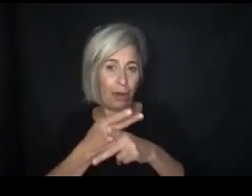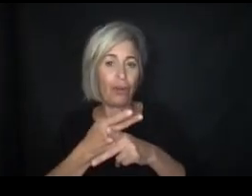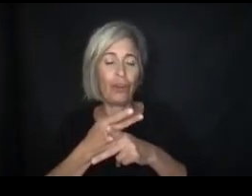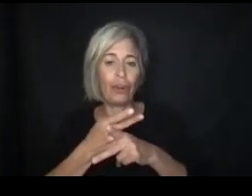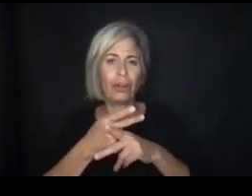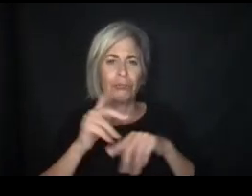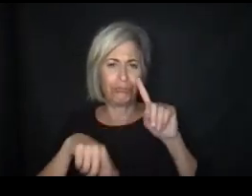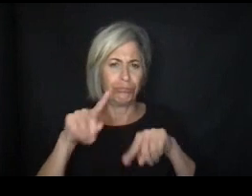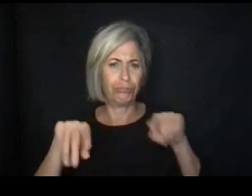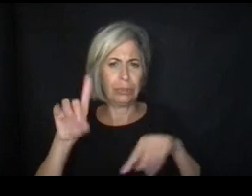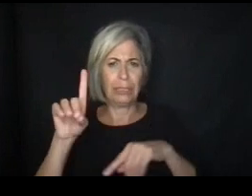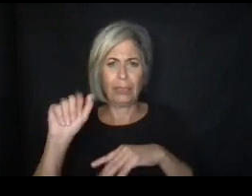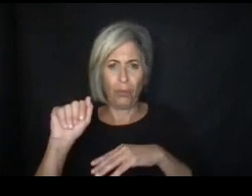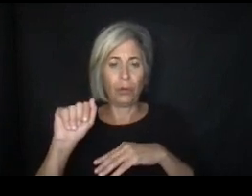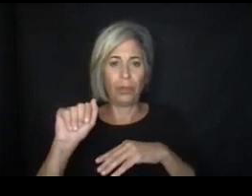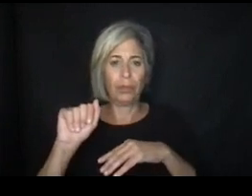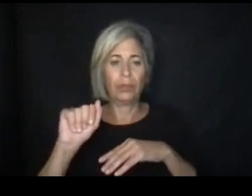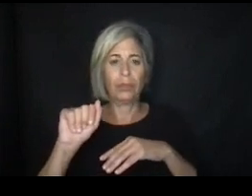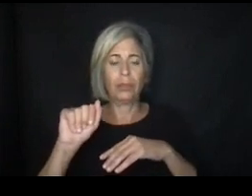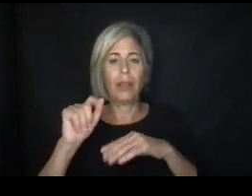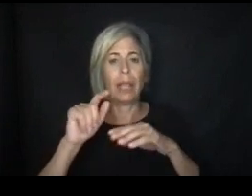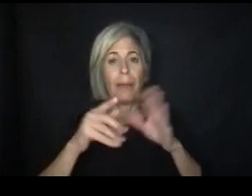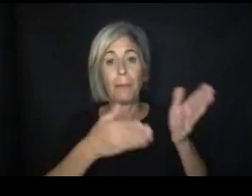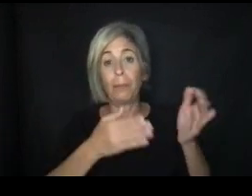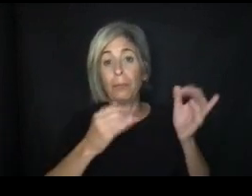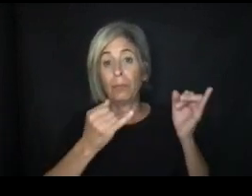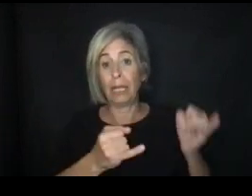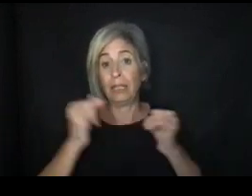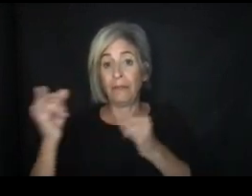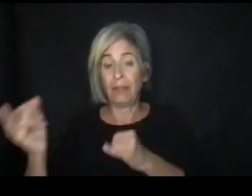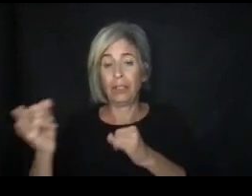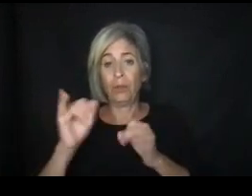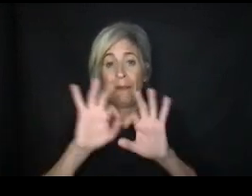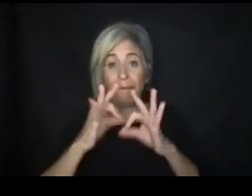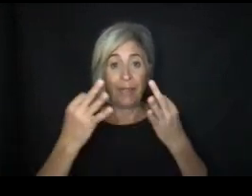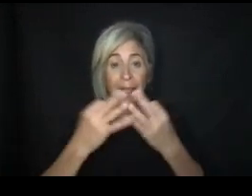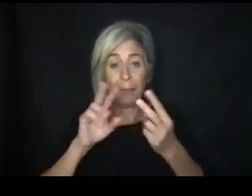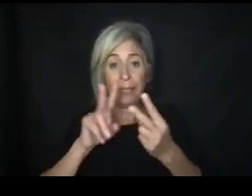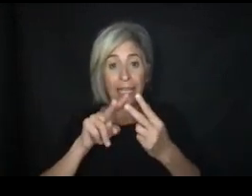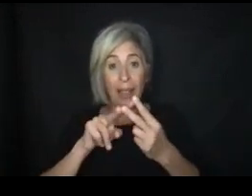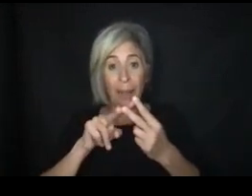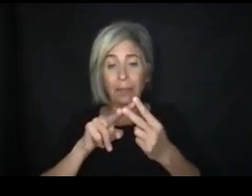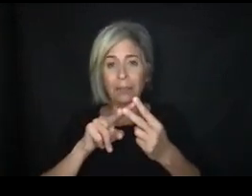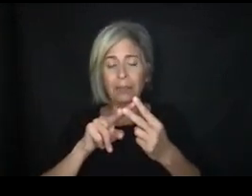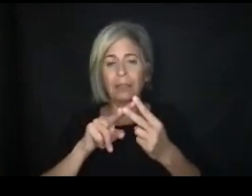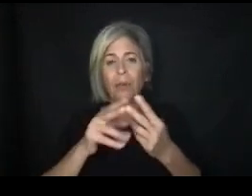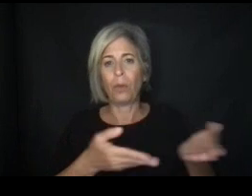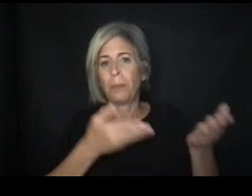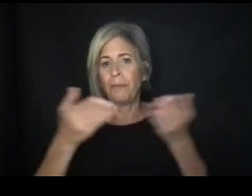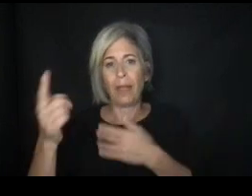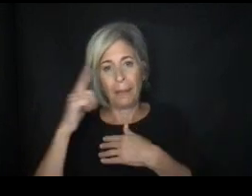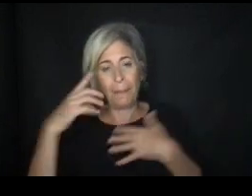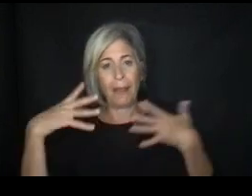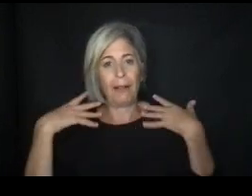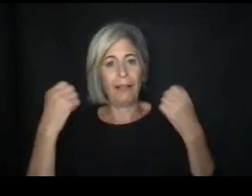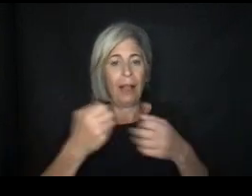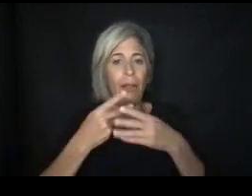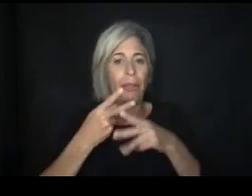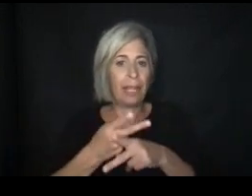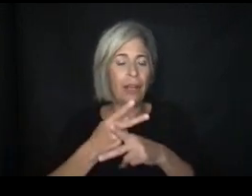disorders and provide a neutral ground to individuals, families, and couples. Ultimately, we provide mental health care to